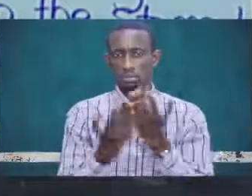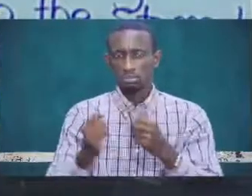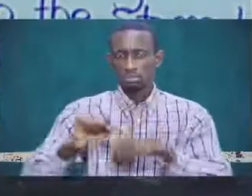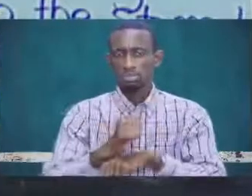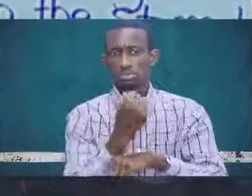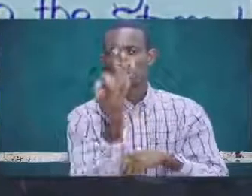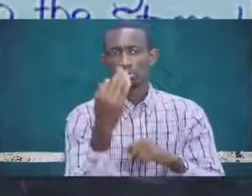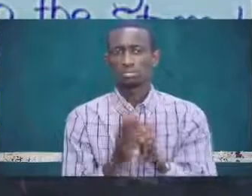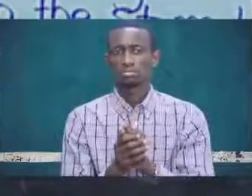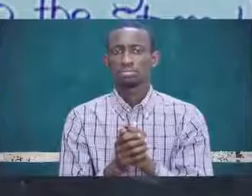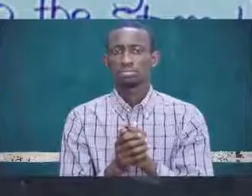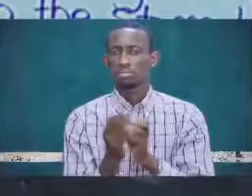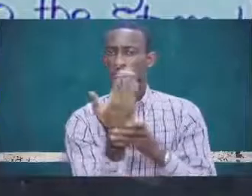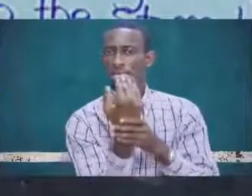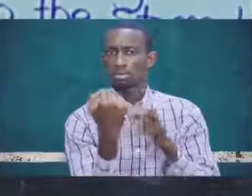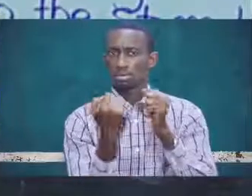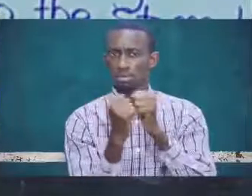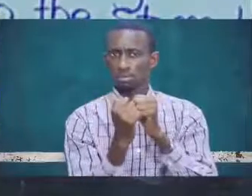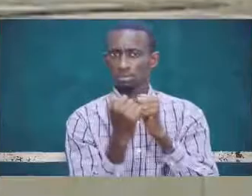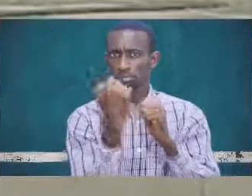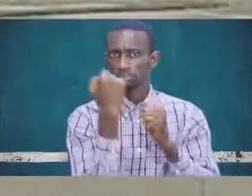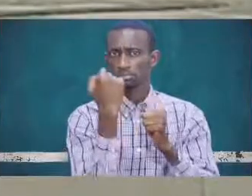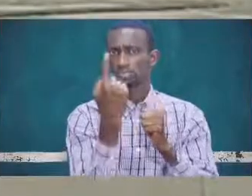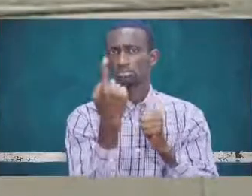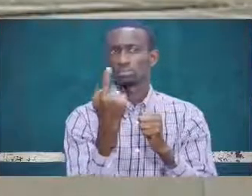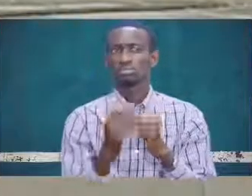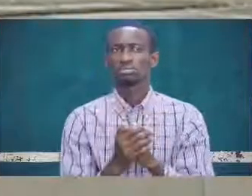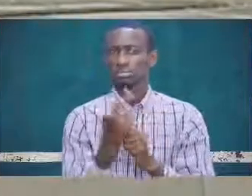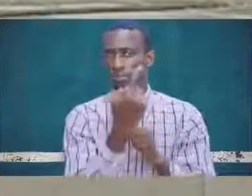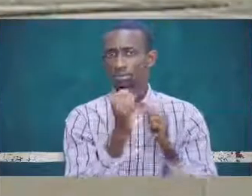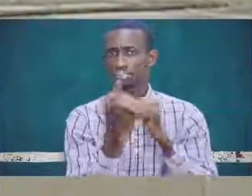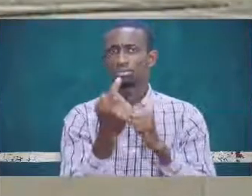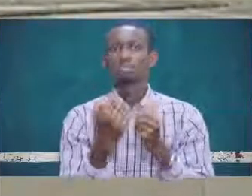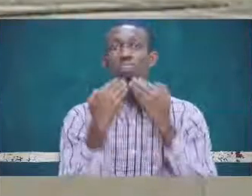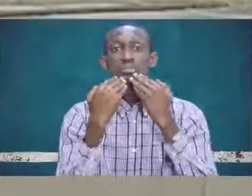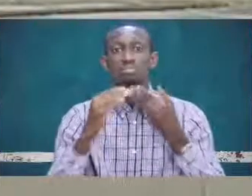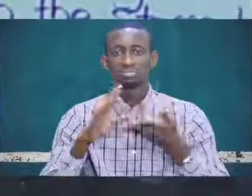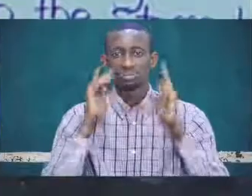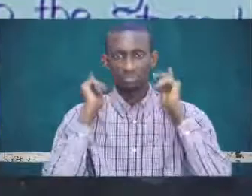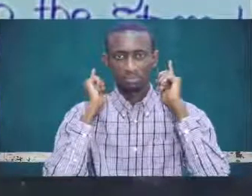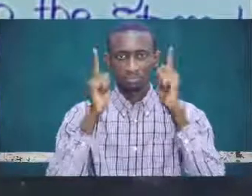So, students, thank you very much for being with me in my lesson. See you in the next lesson.